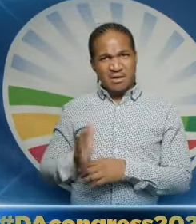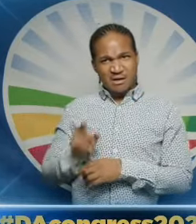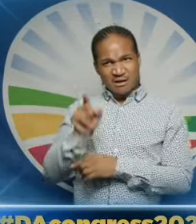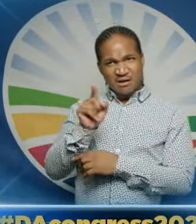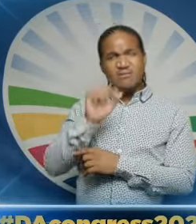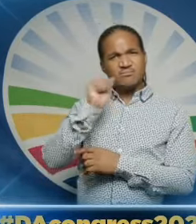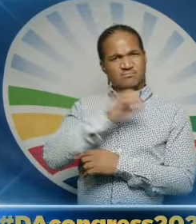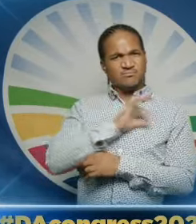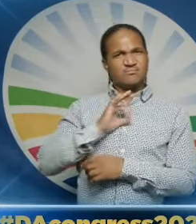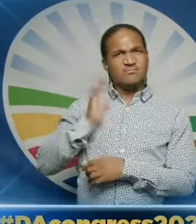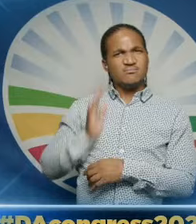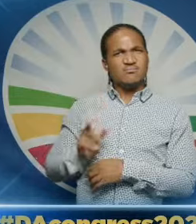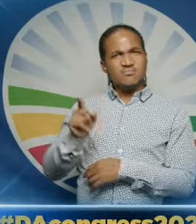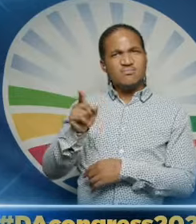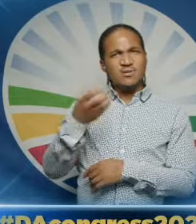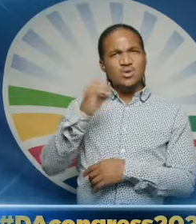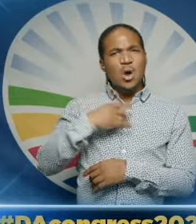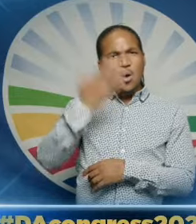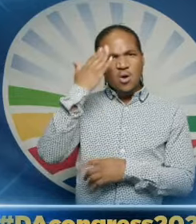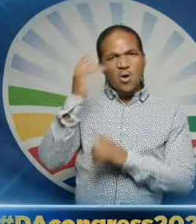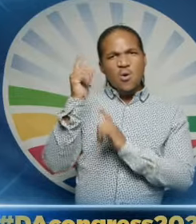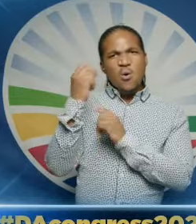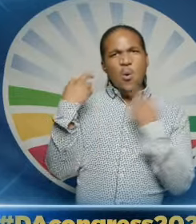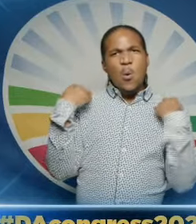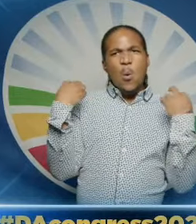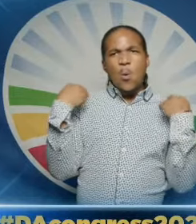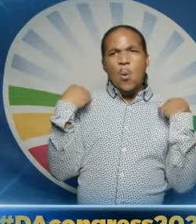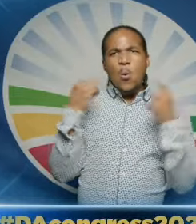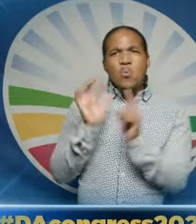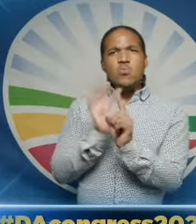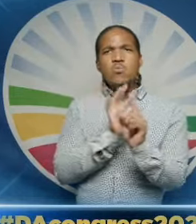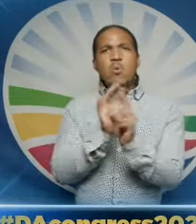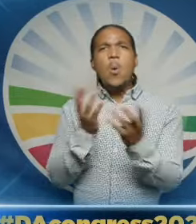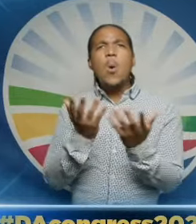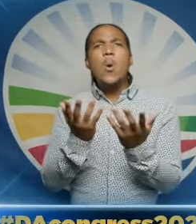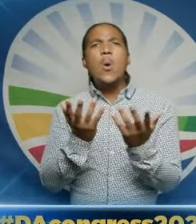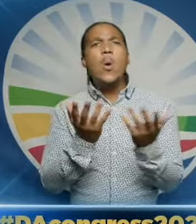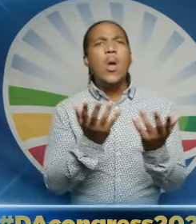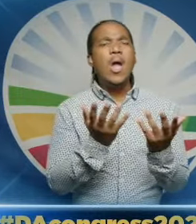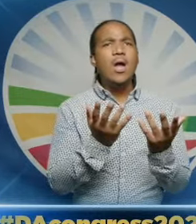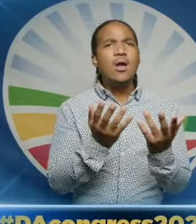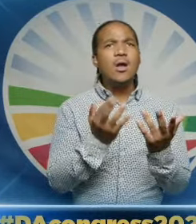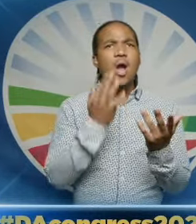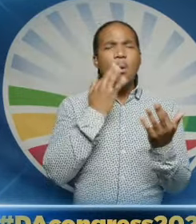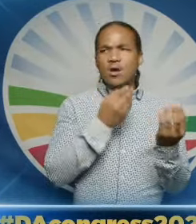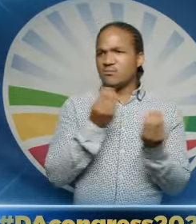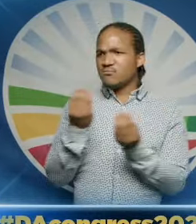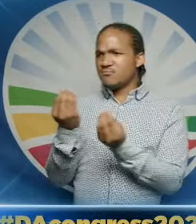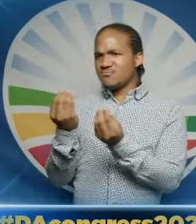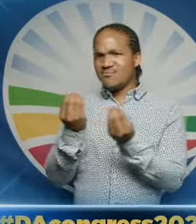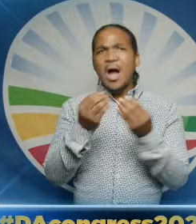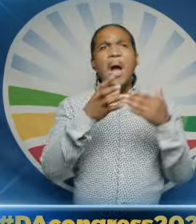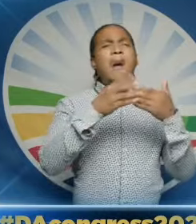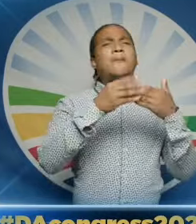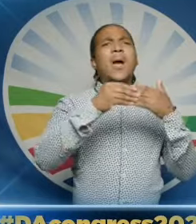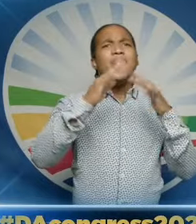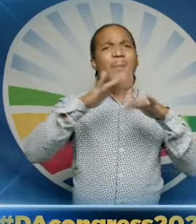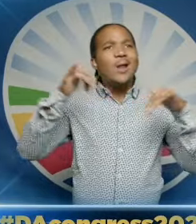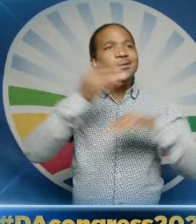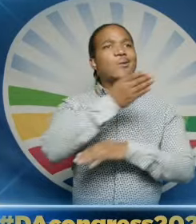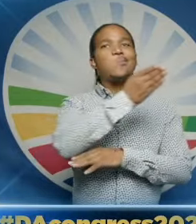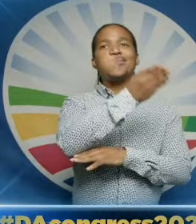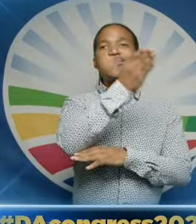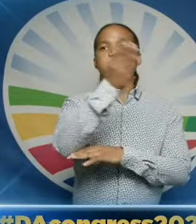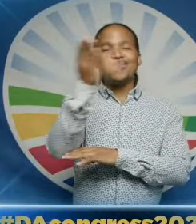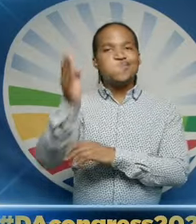is a mayor." Says, "But where are the bodyguards?" Sure. And I think this is something. And you look around, you've got members of parliament, you've got a lot